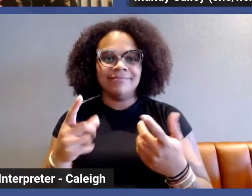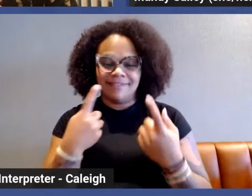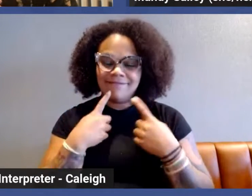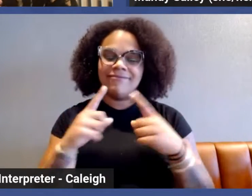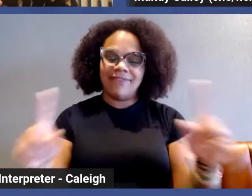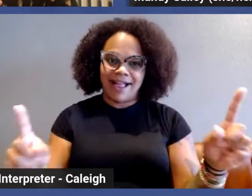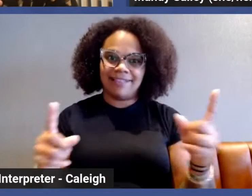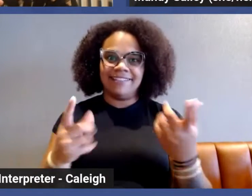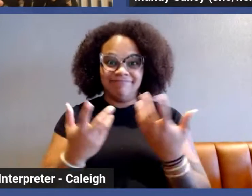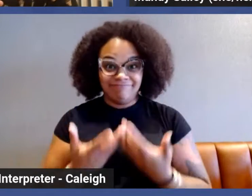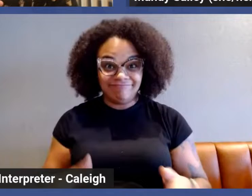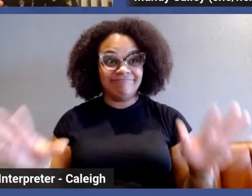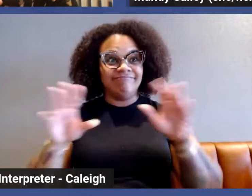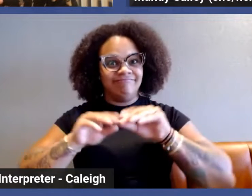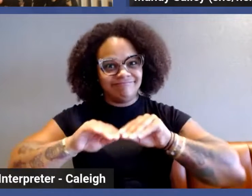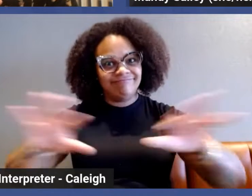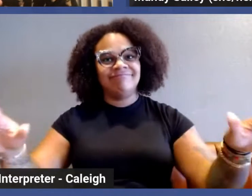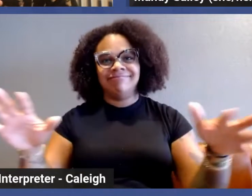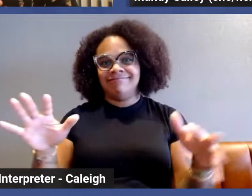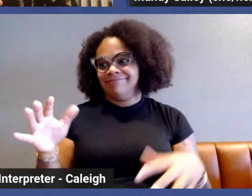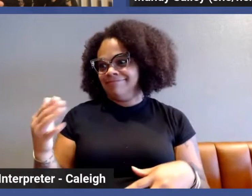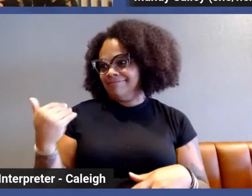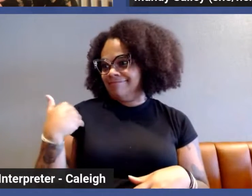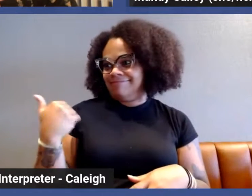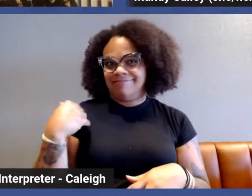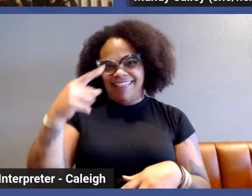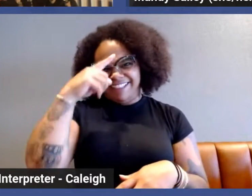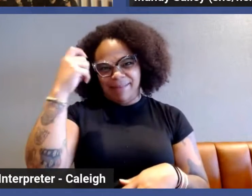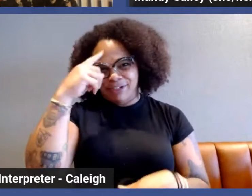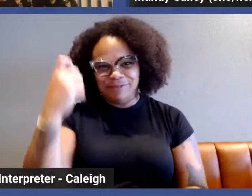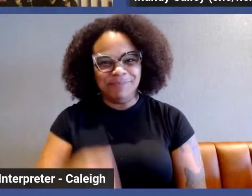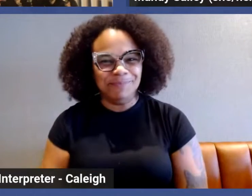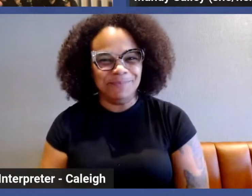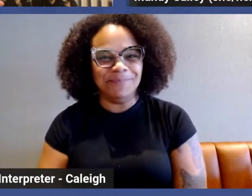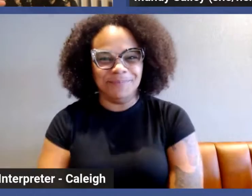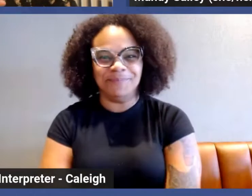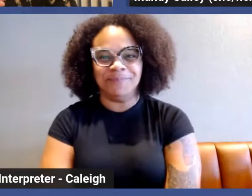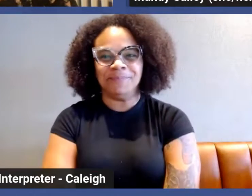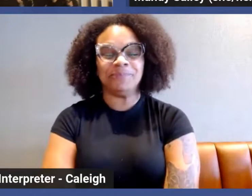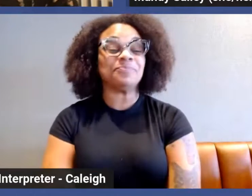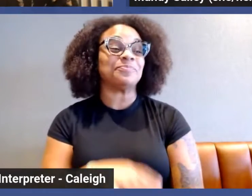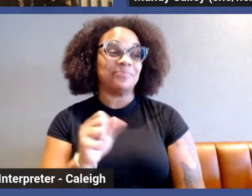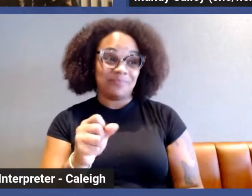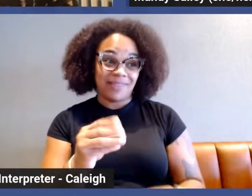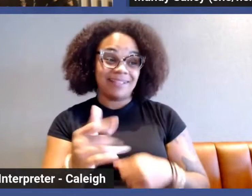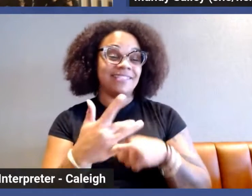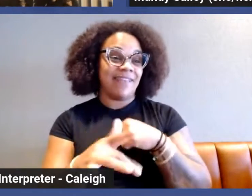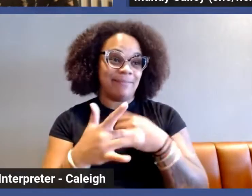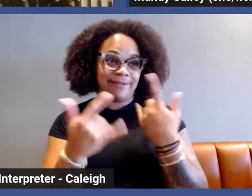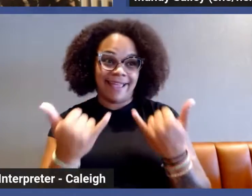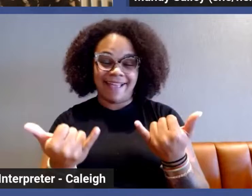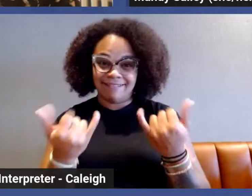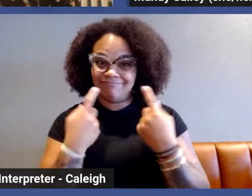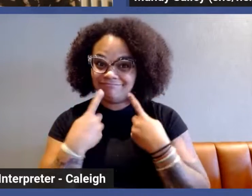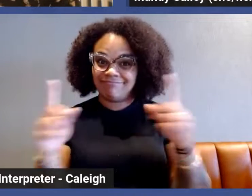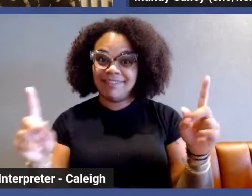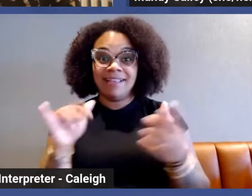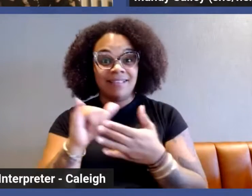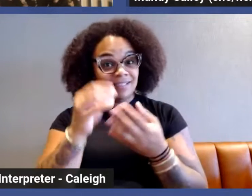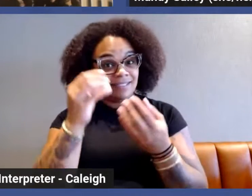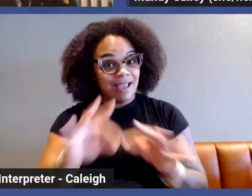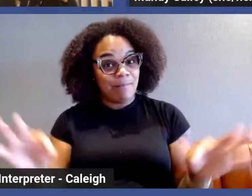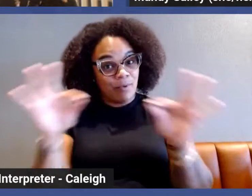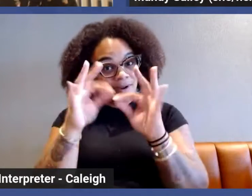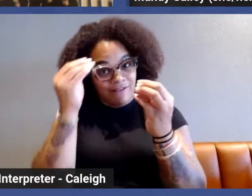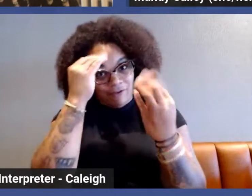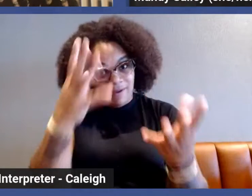out earlier this summer. Yeah, and it's out there, and it's important information that I imagine will